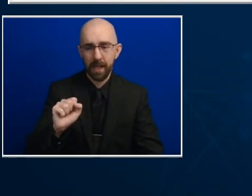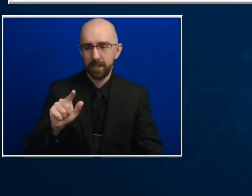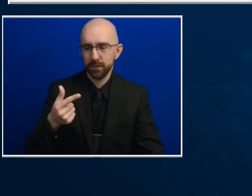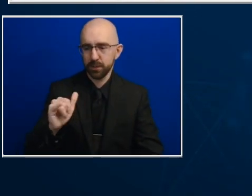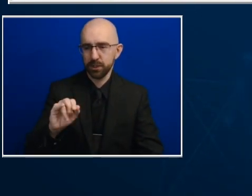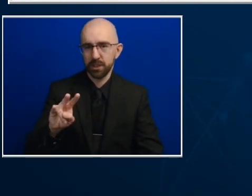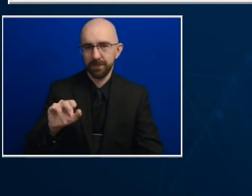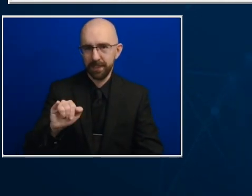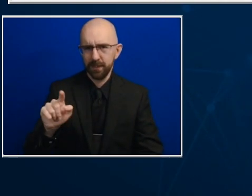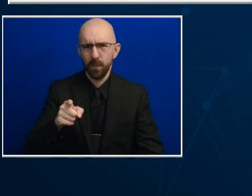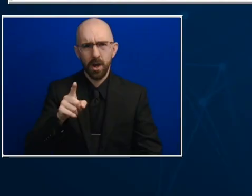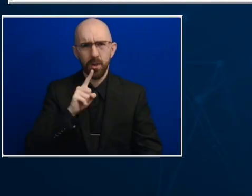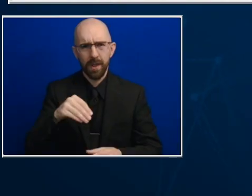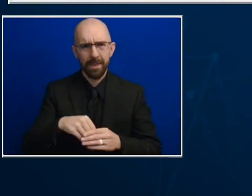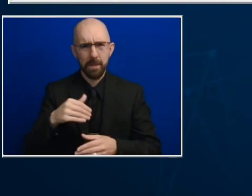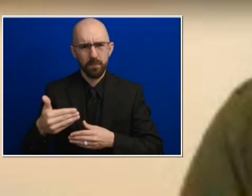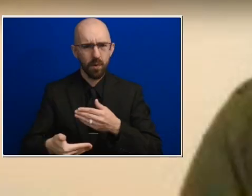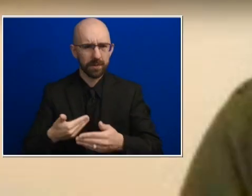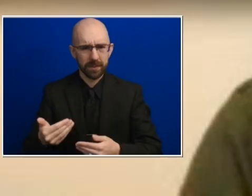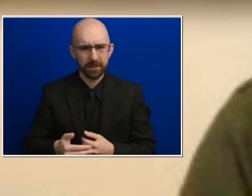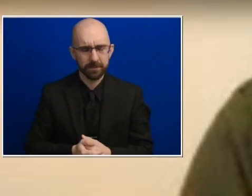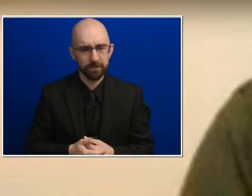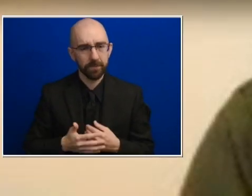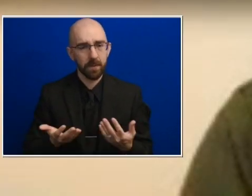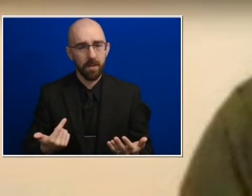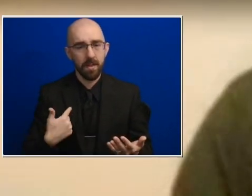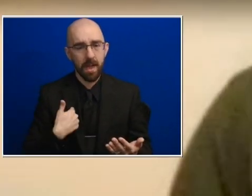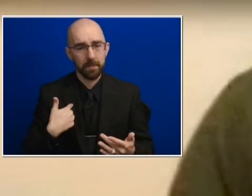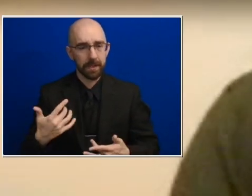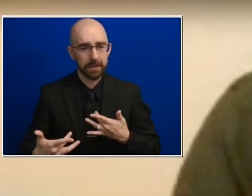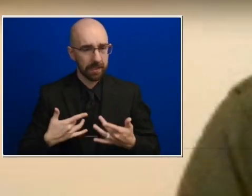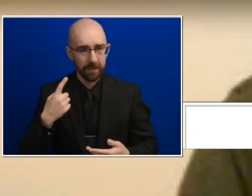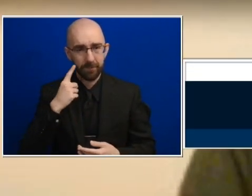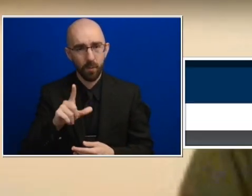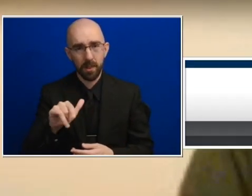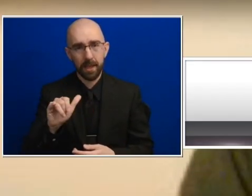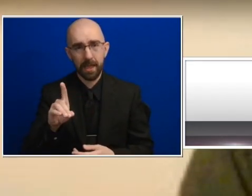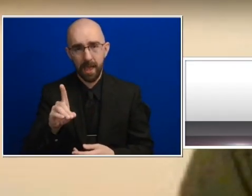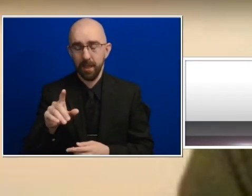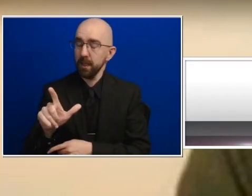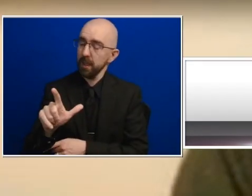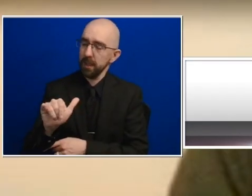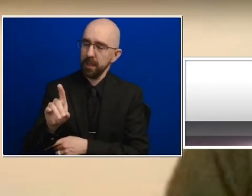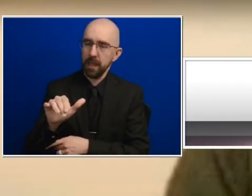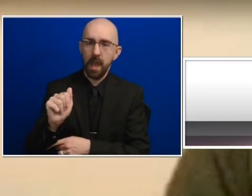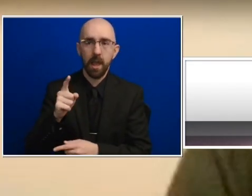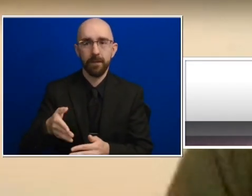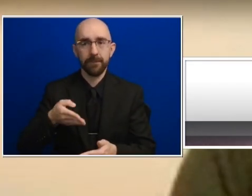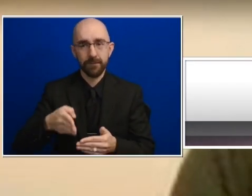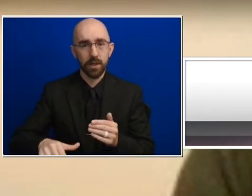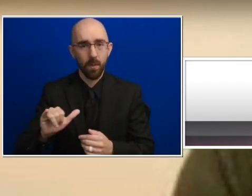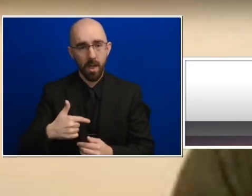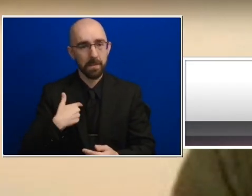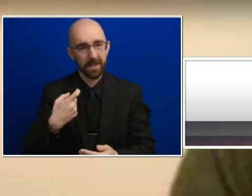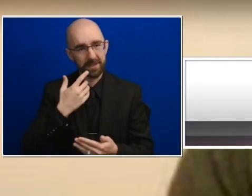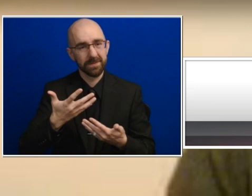process? Well, I am excited for Lydia to finish as well, but I actually just finished collecting my 20 million